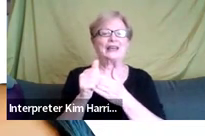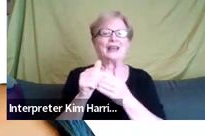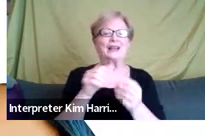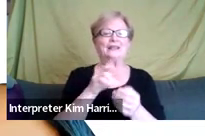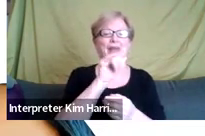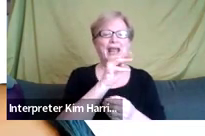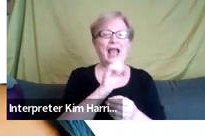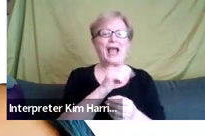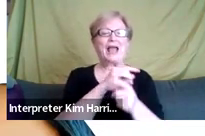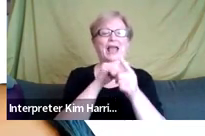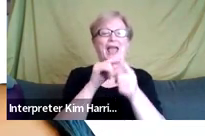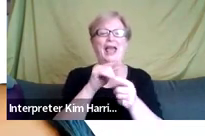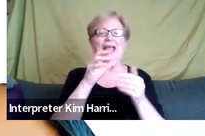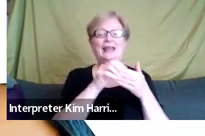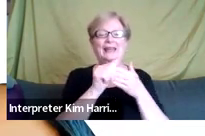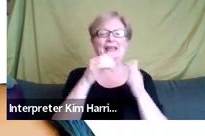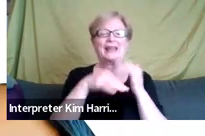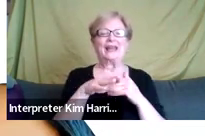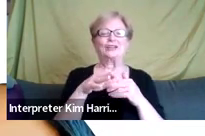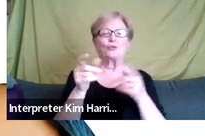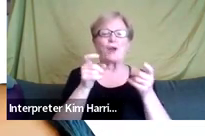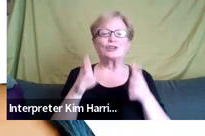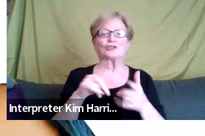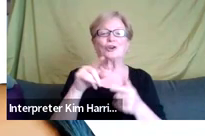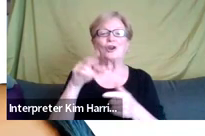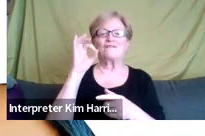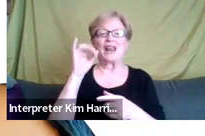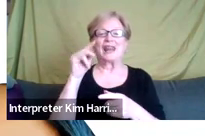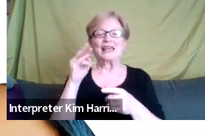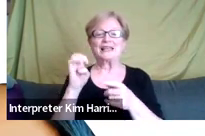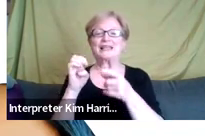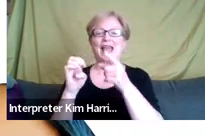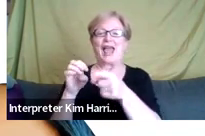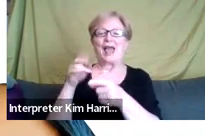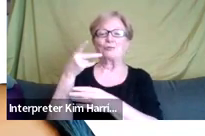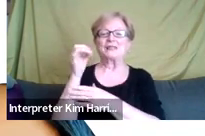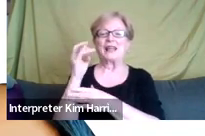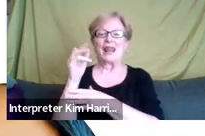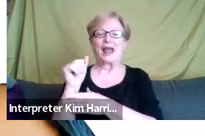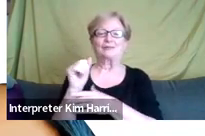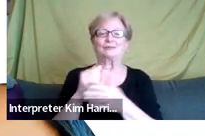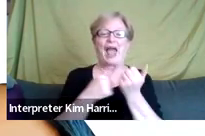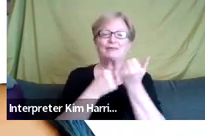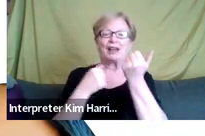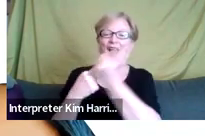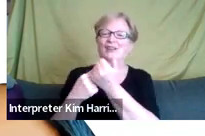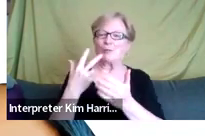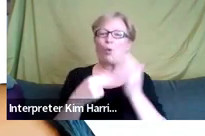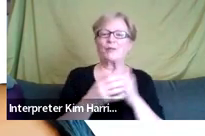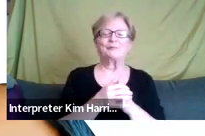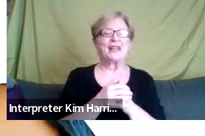disability advocate. And Priscilla Connell is our bilingual disability advocate. Tamika, if you want to start us off